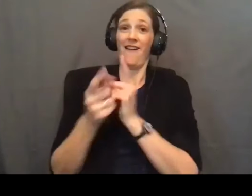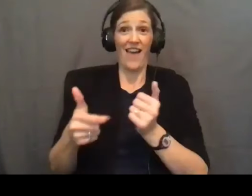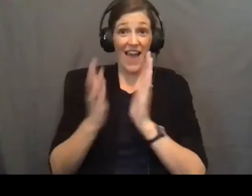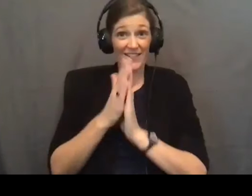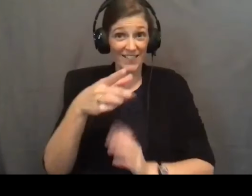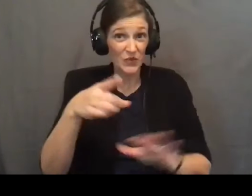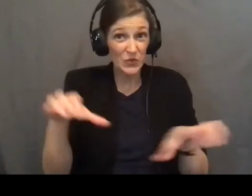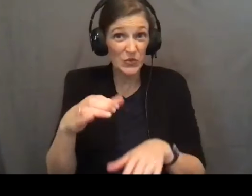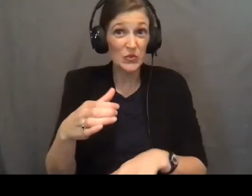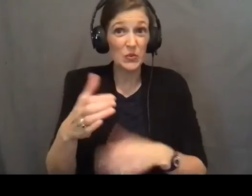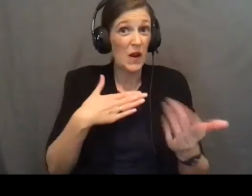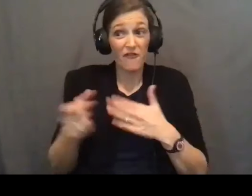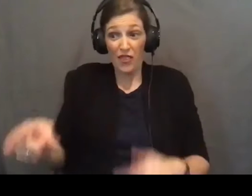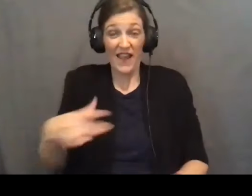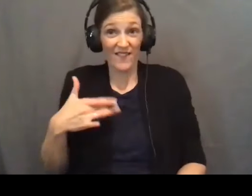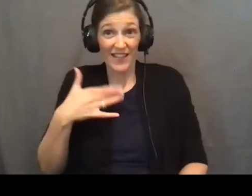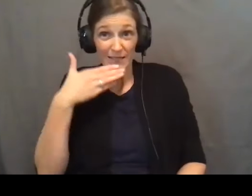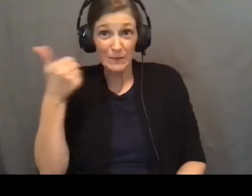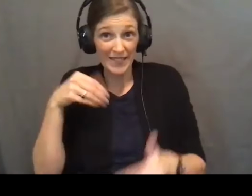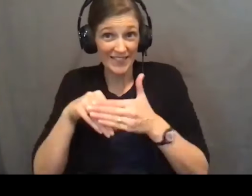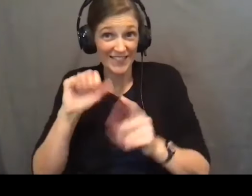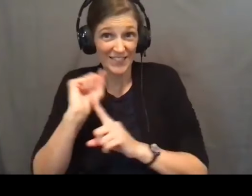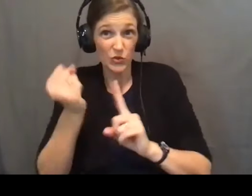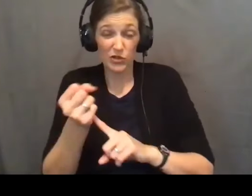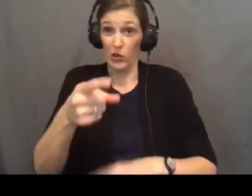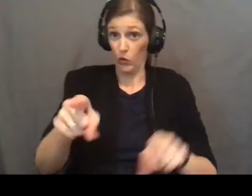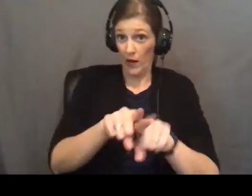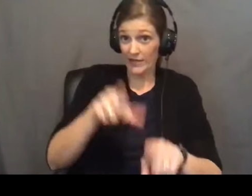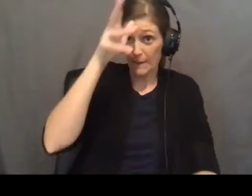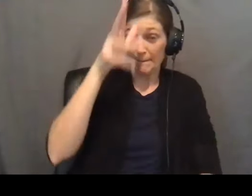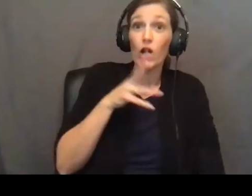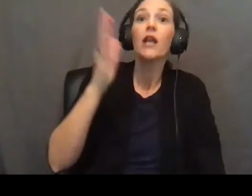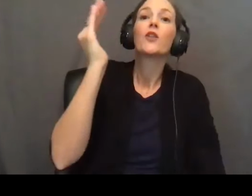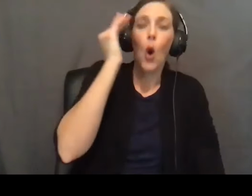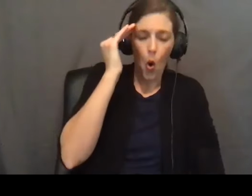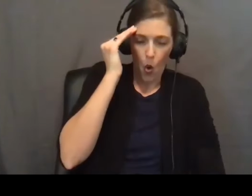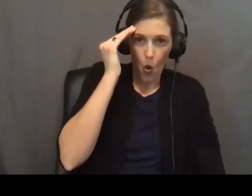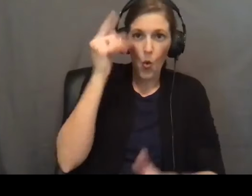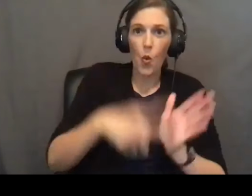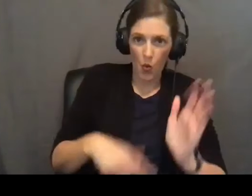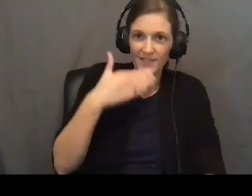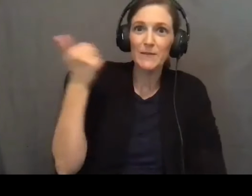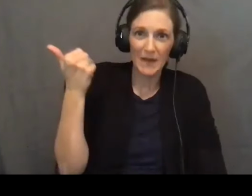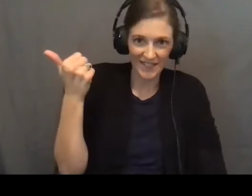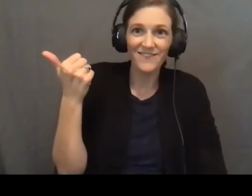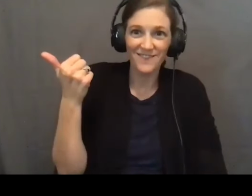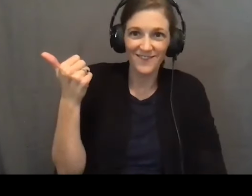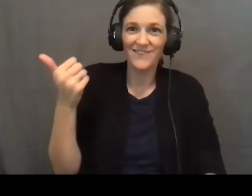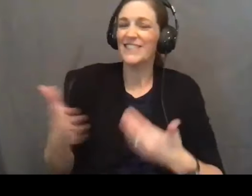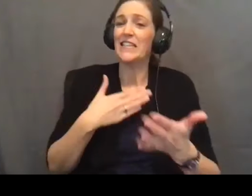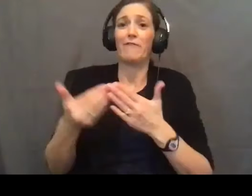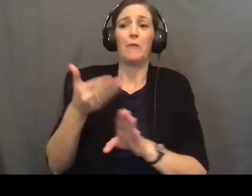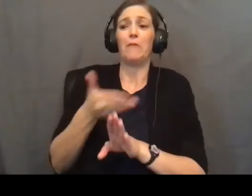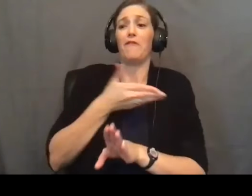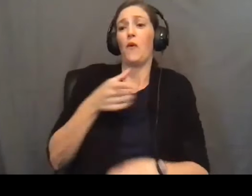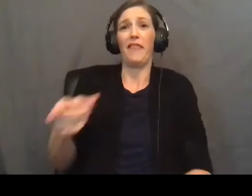do what they think is best in a given situation, when you as a parent know what would be best even before they